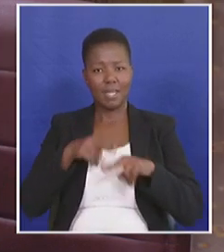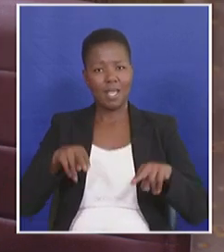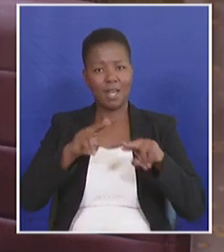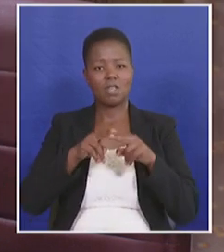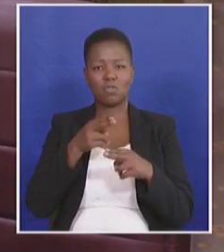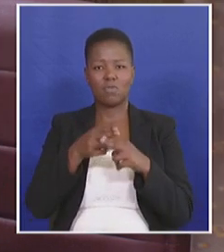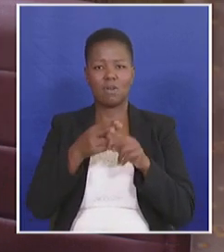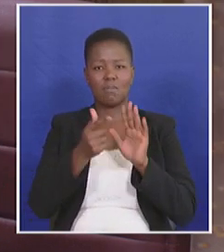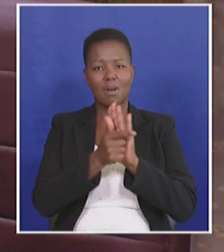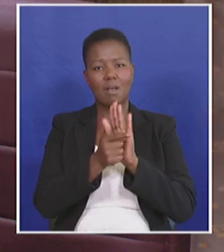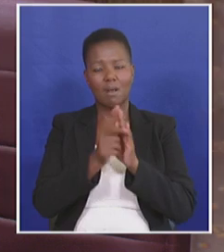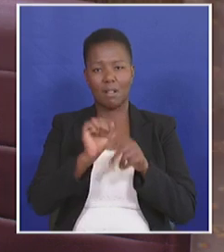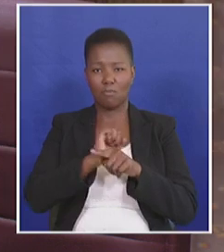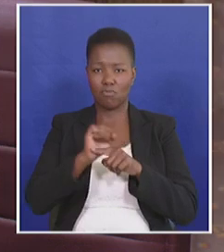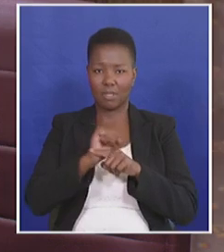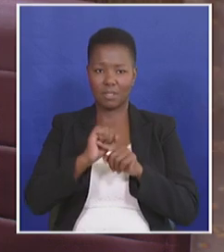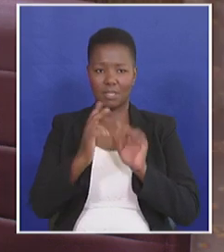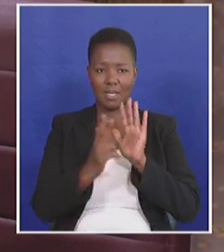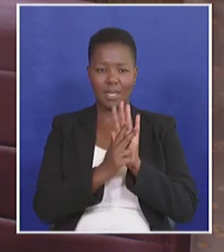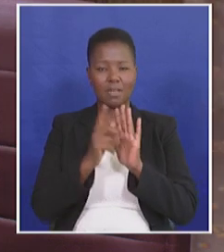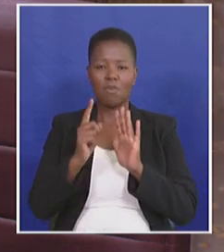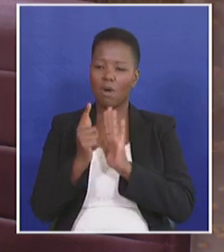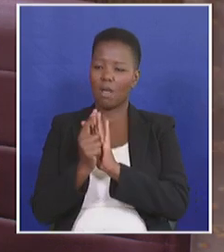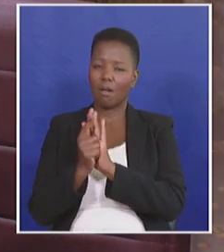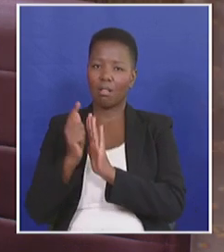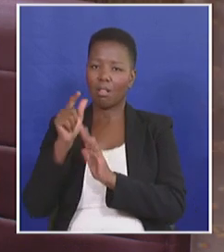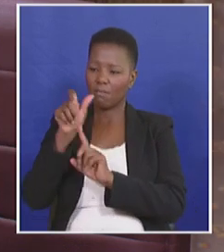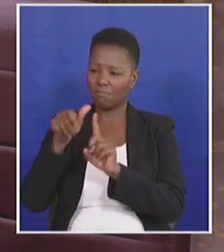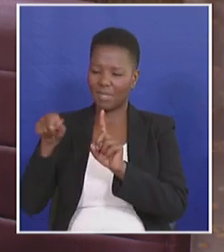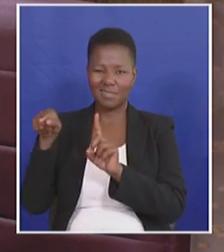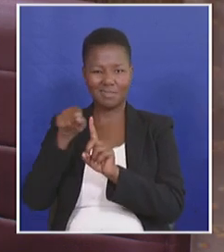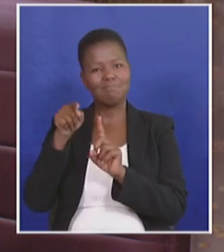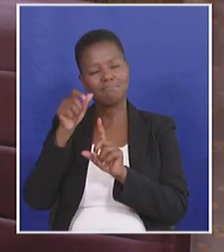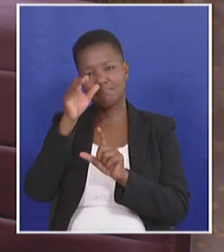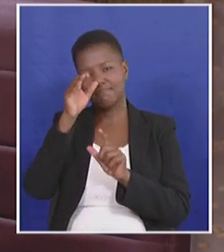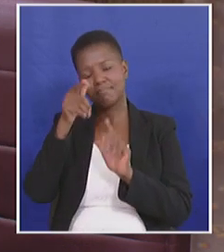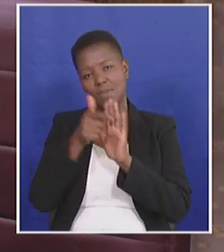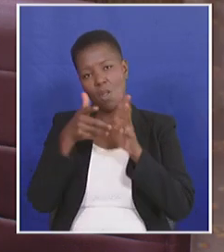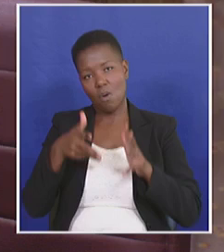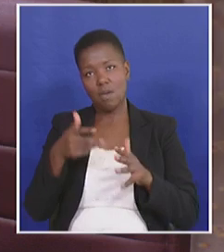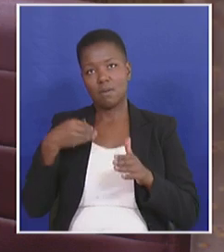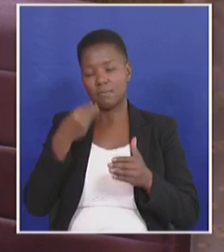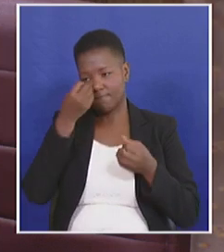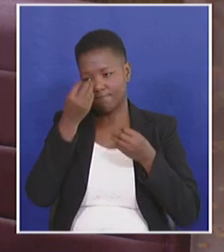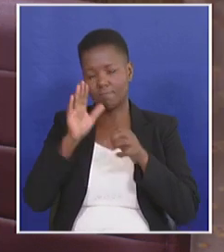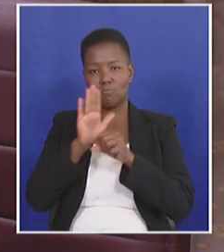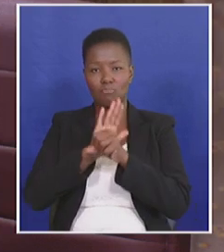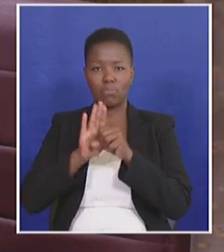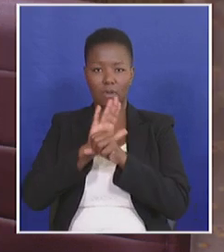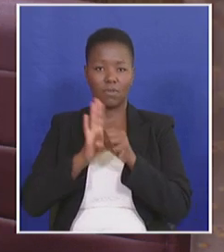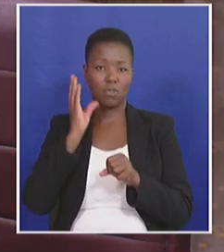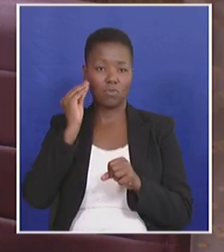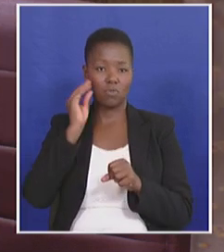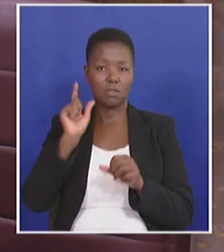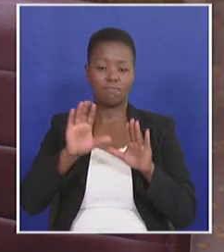Practice Act in ensuring transformation of the legal profession. And just to start with some background information, the Legal Practice Act consists